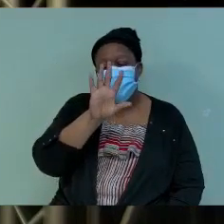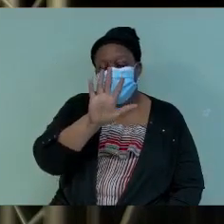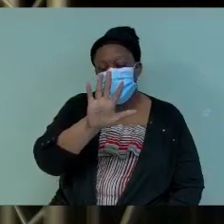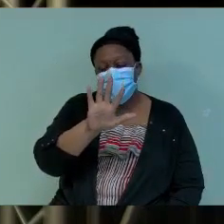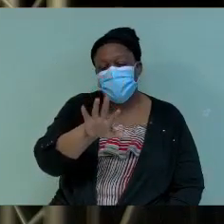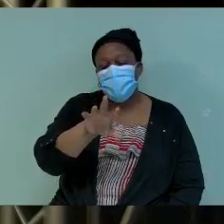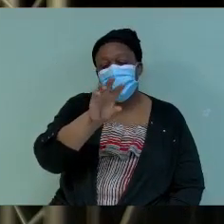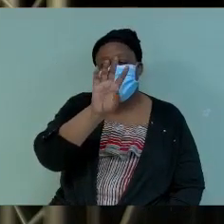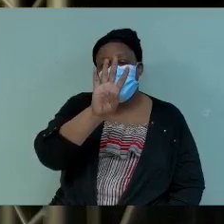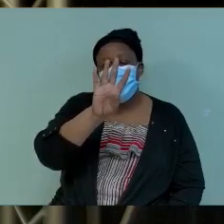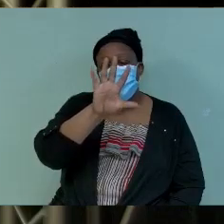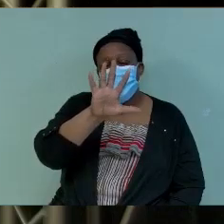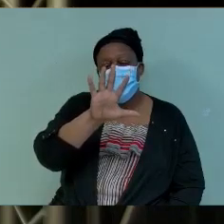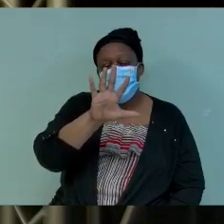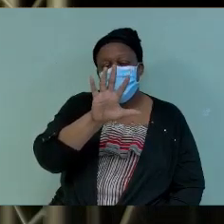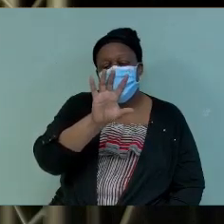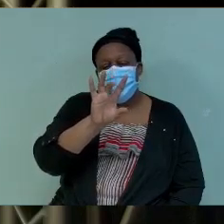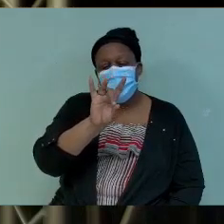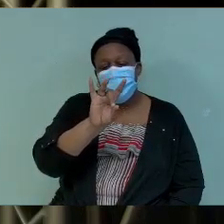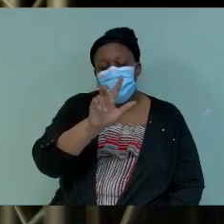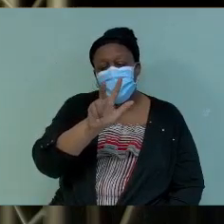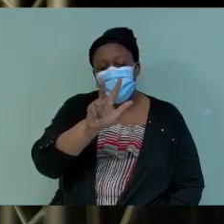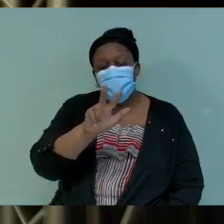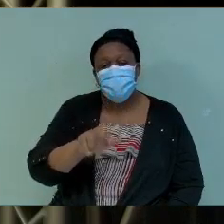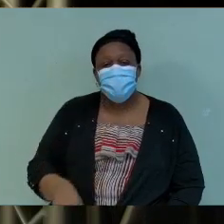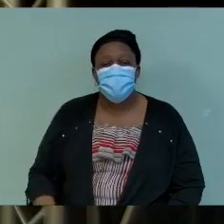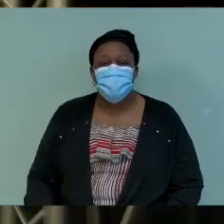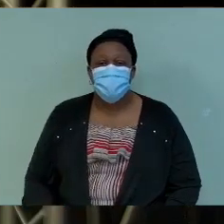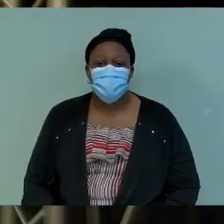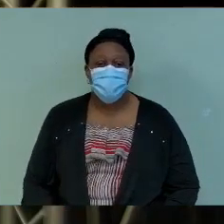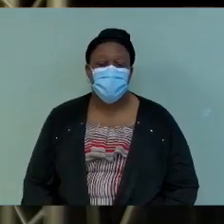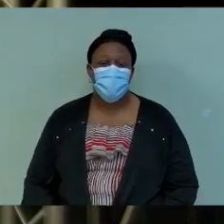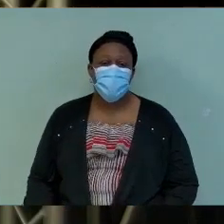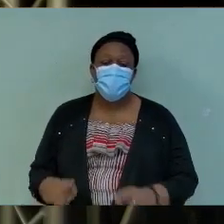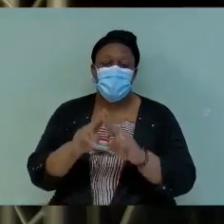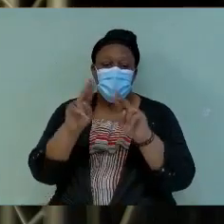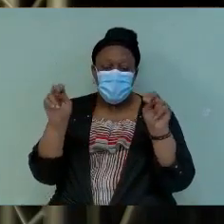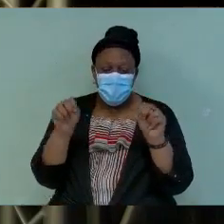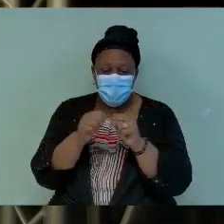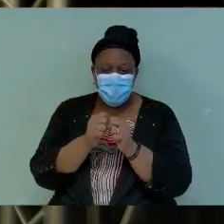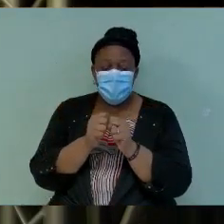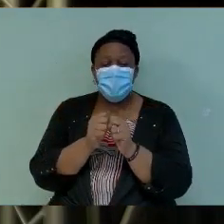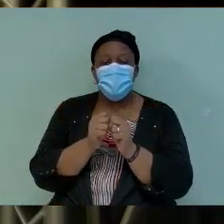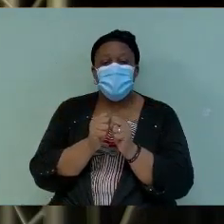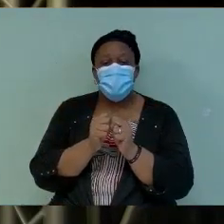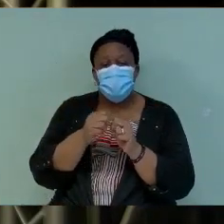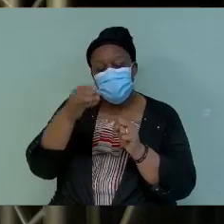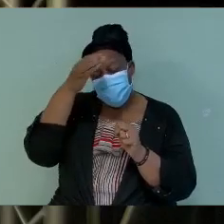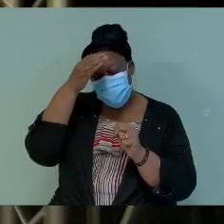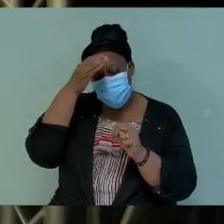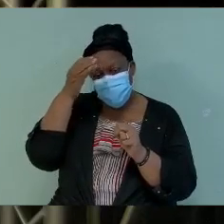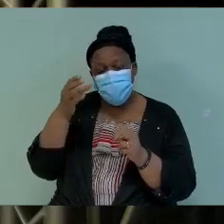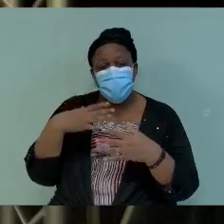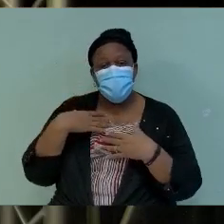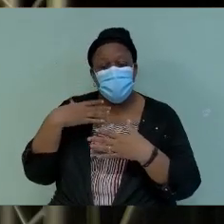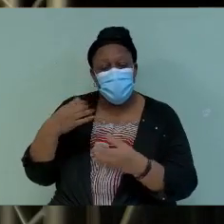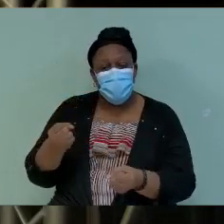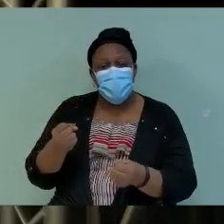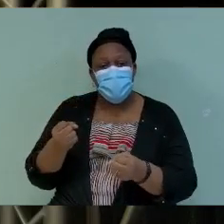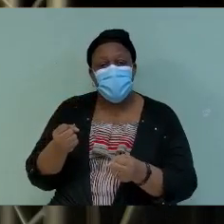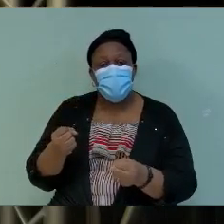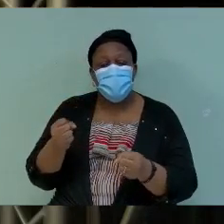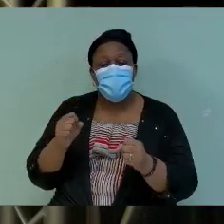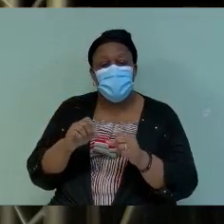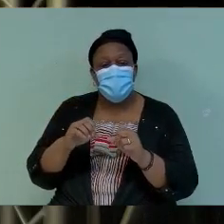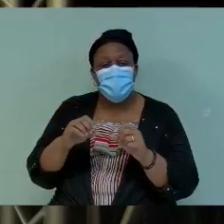665-4583. The Nevis Mental Health Unit would like to inform their clients that even though their mental health clinic